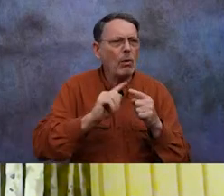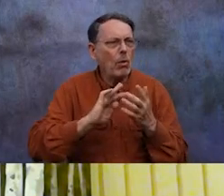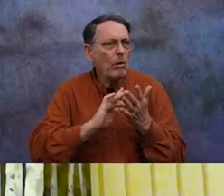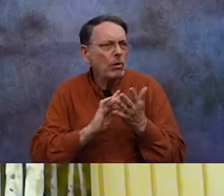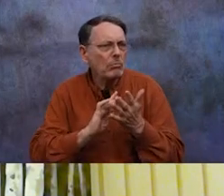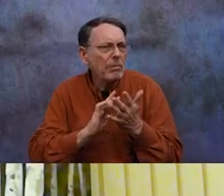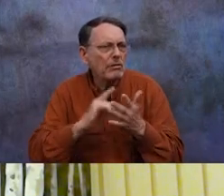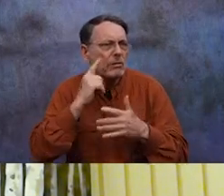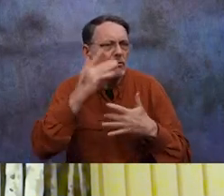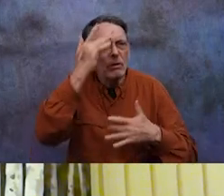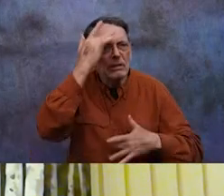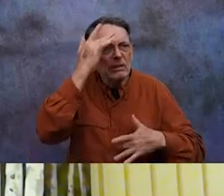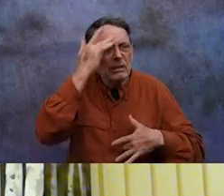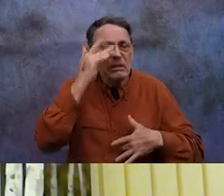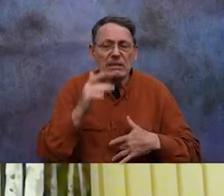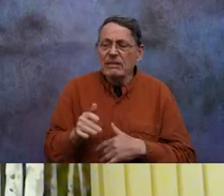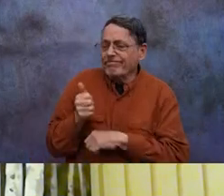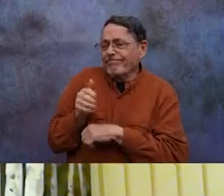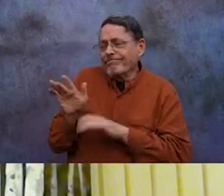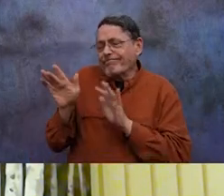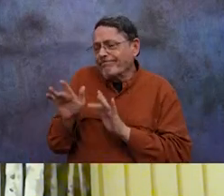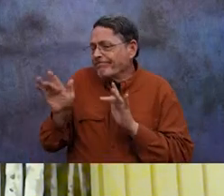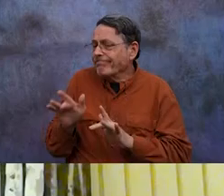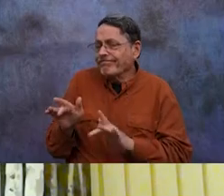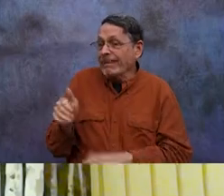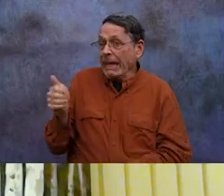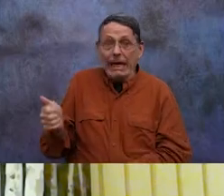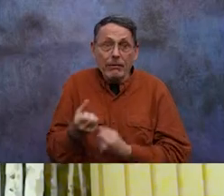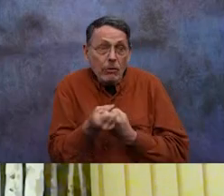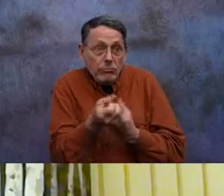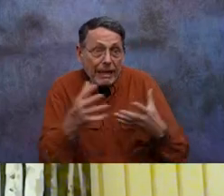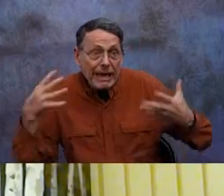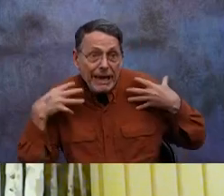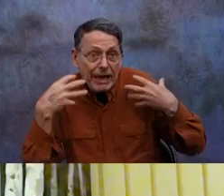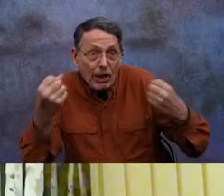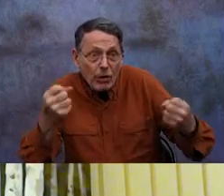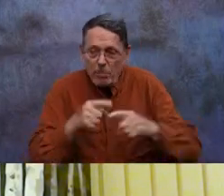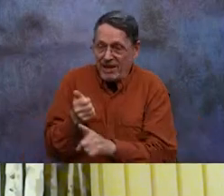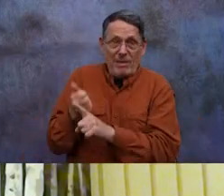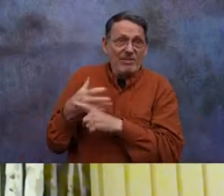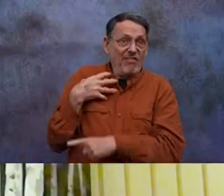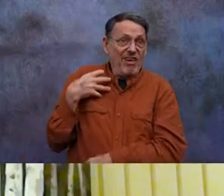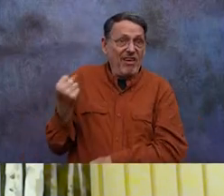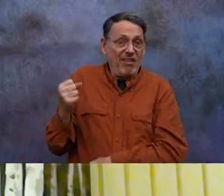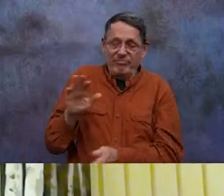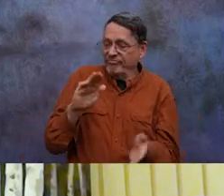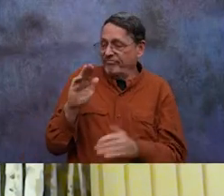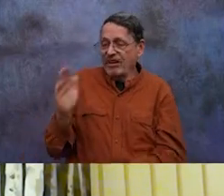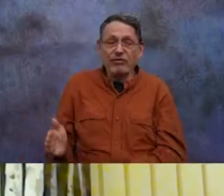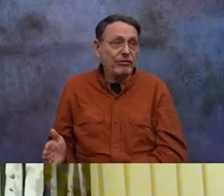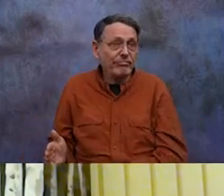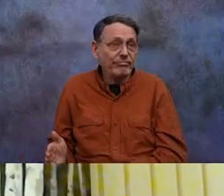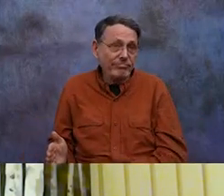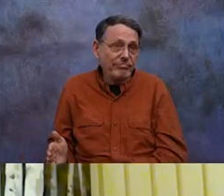sickness, doomed to heal many, yet never be healed themselves.